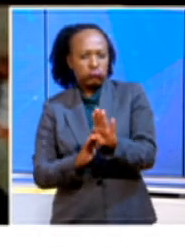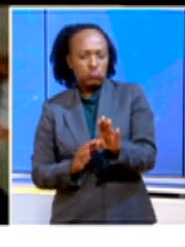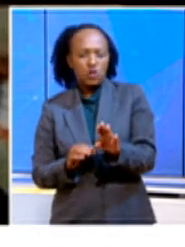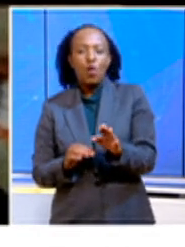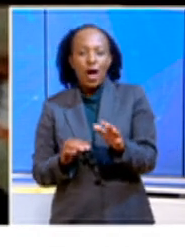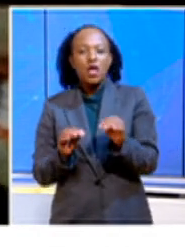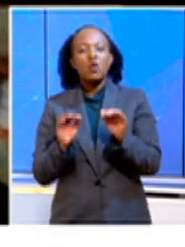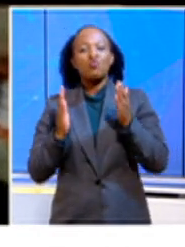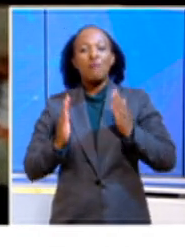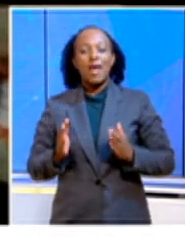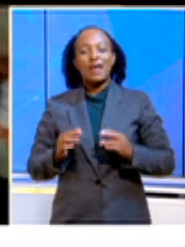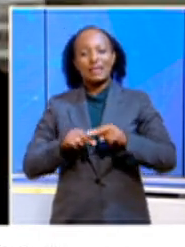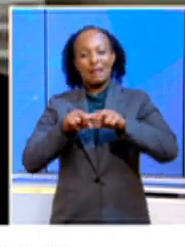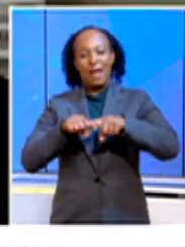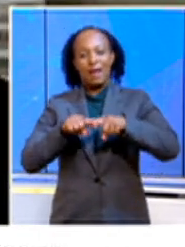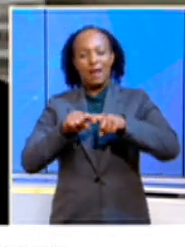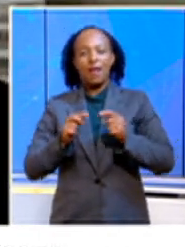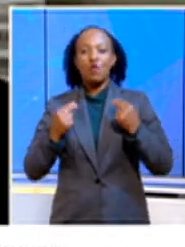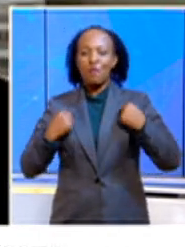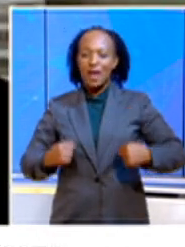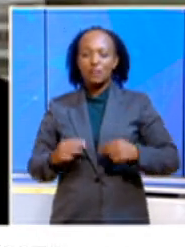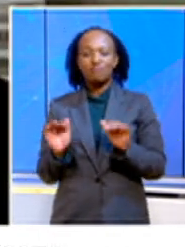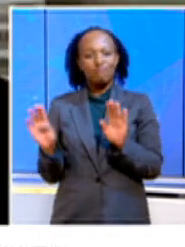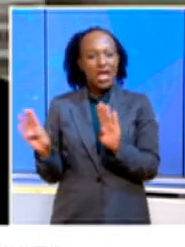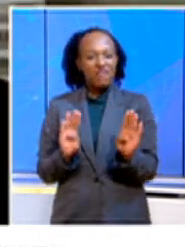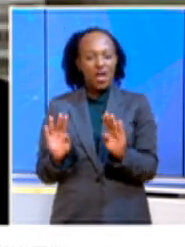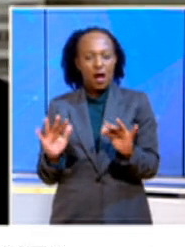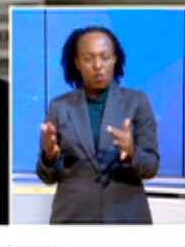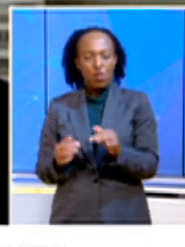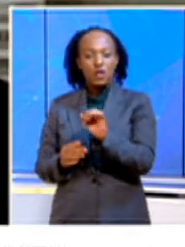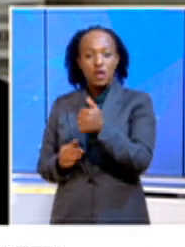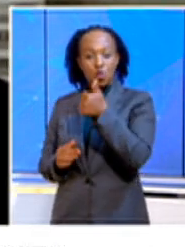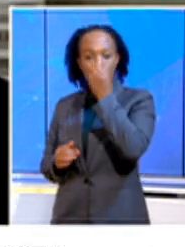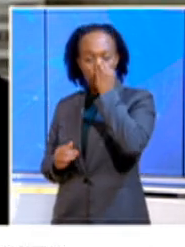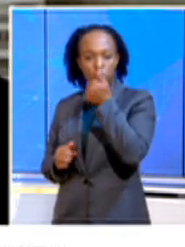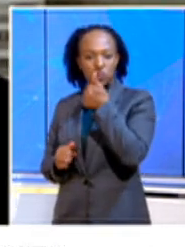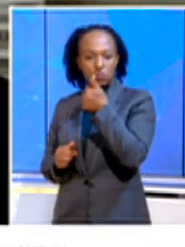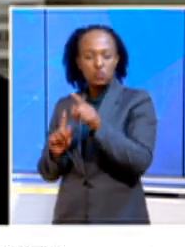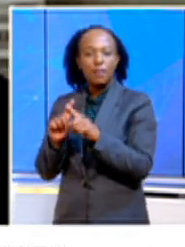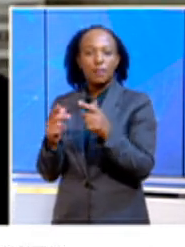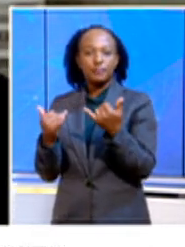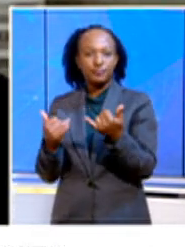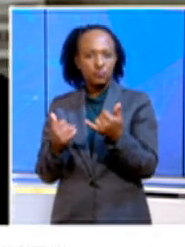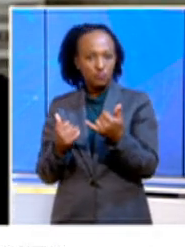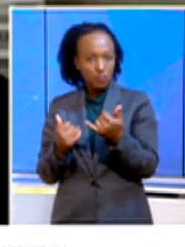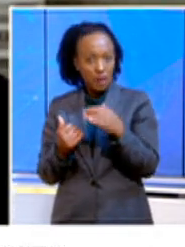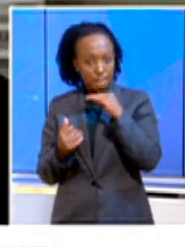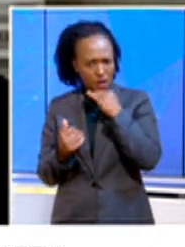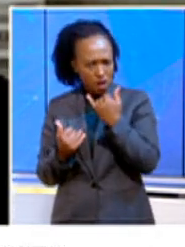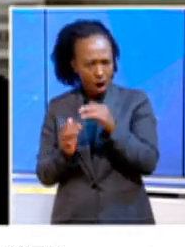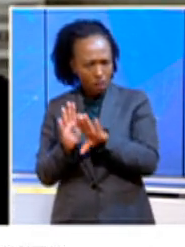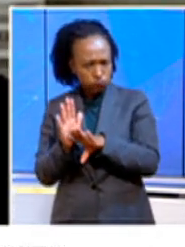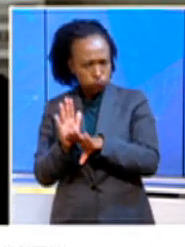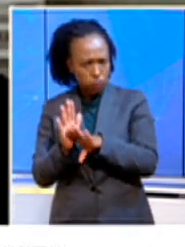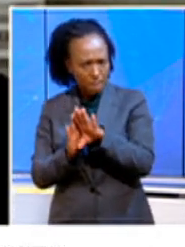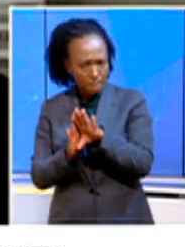by human behavior. Yeah, and that is good news. And we have been reporting that there is no reason to believe that we are near a